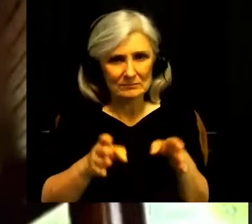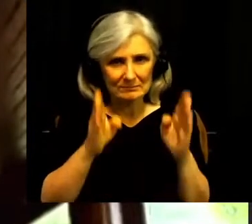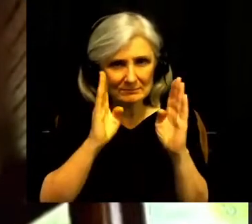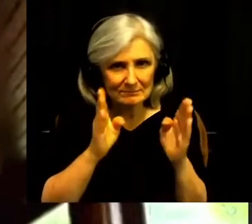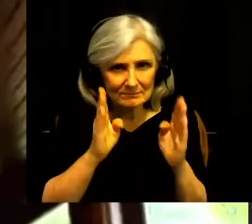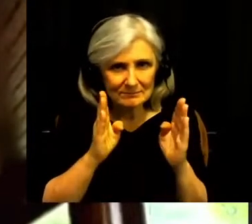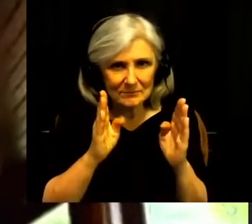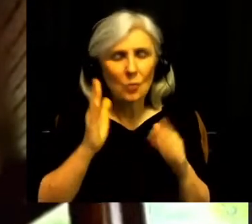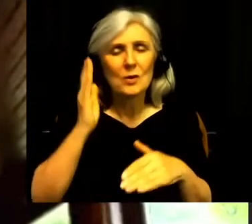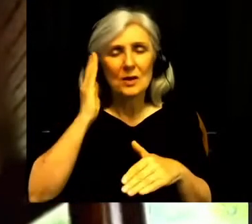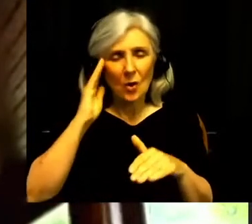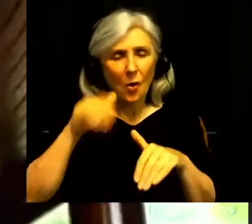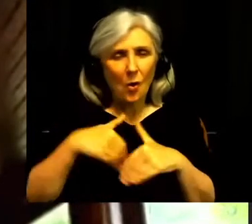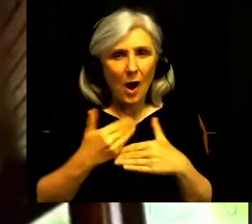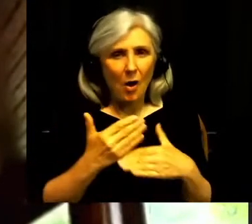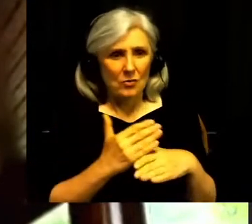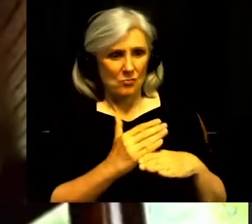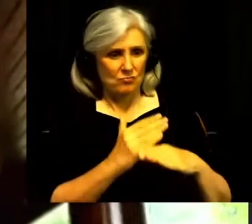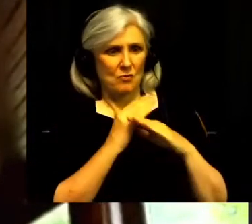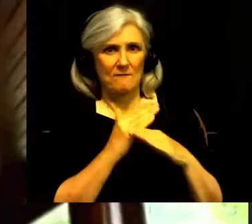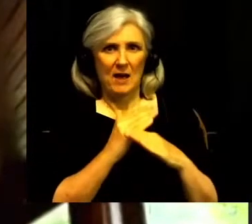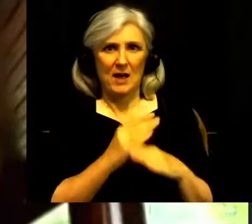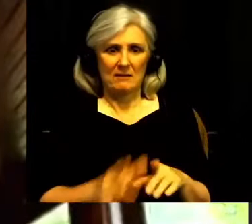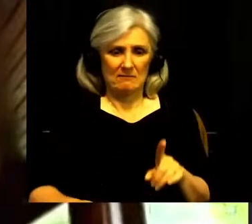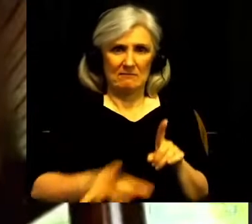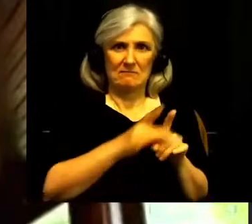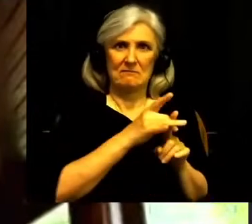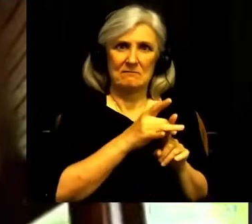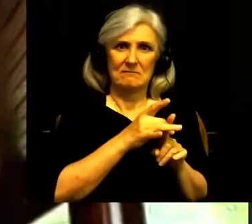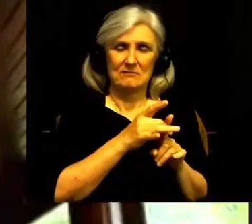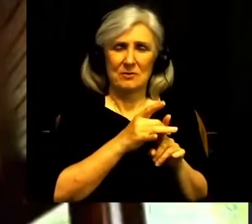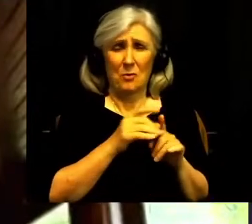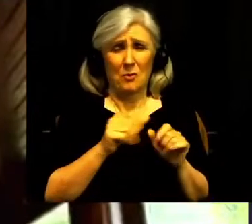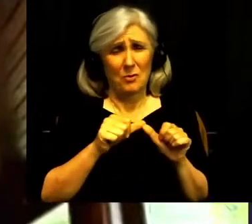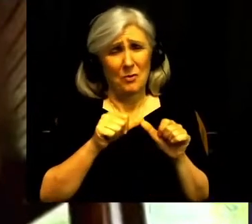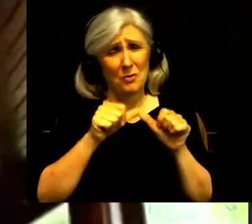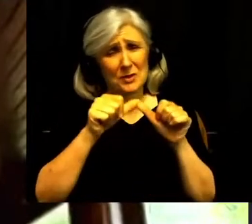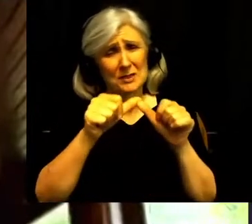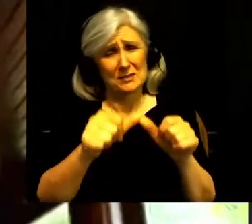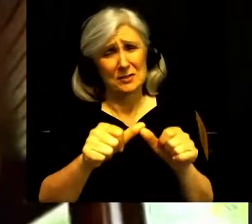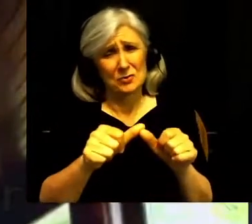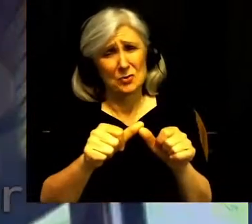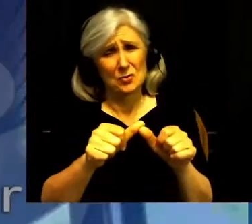how to prevent vaccine, and continue to be diligent.